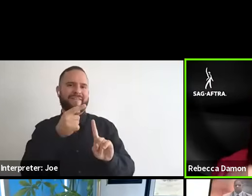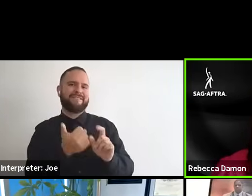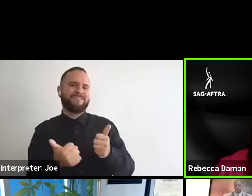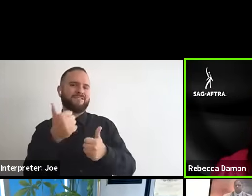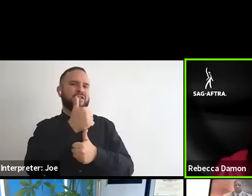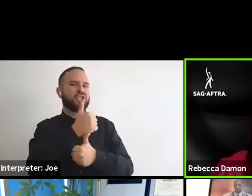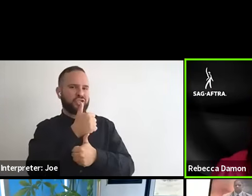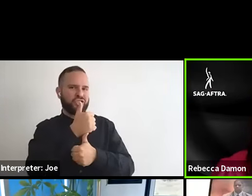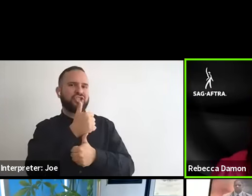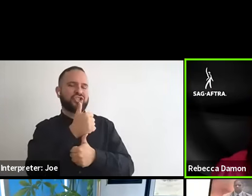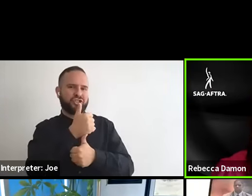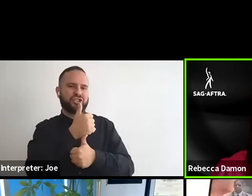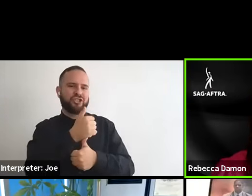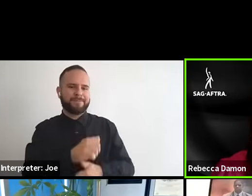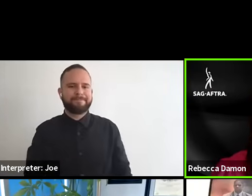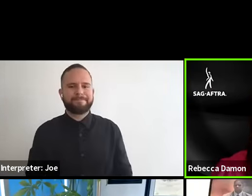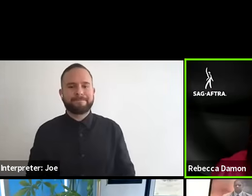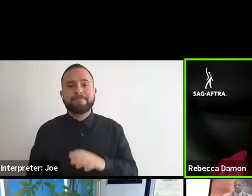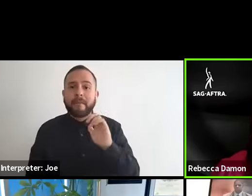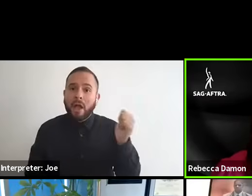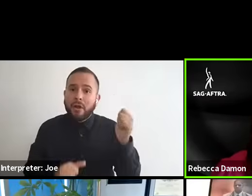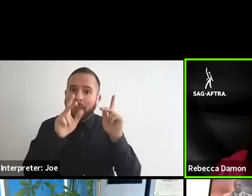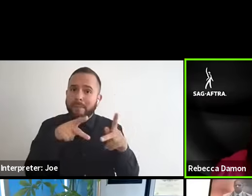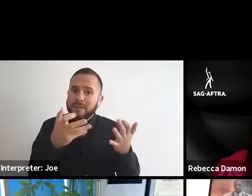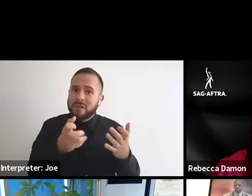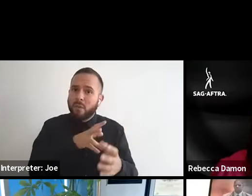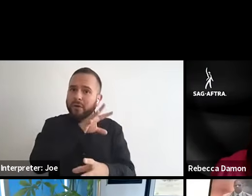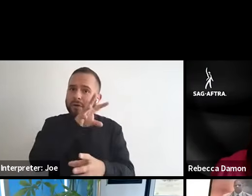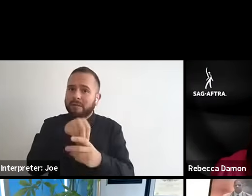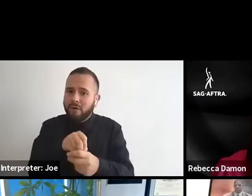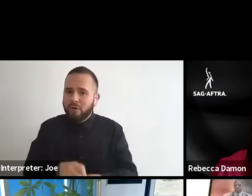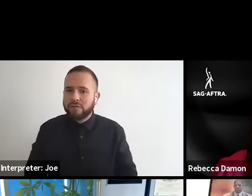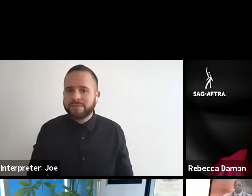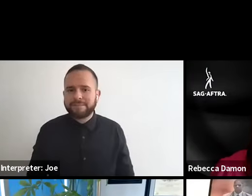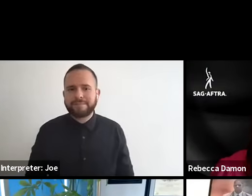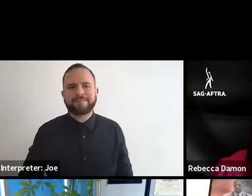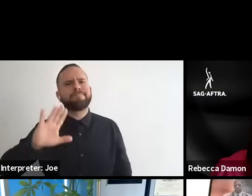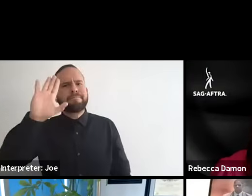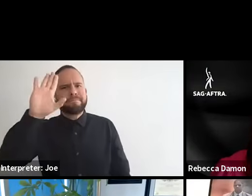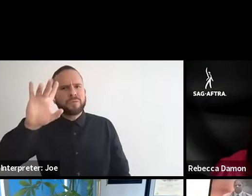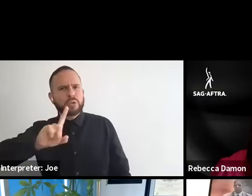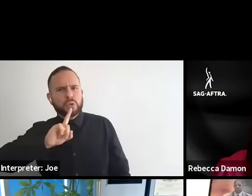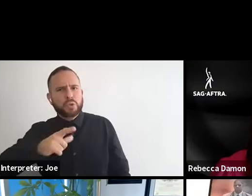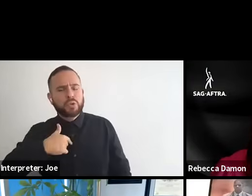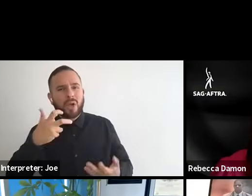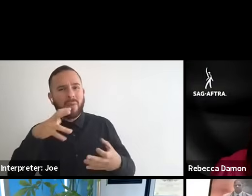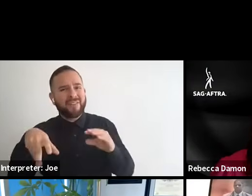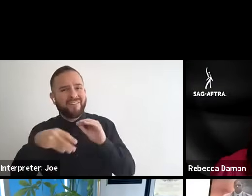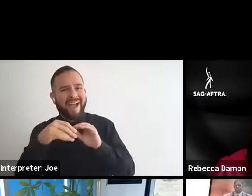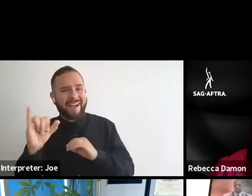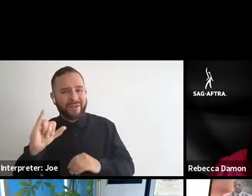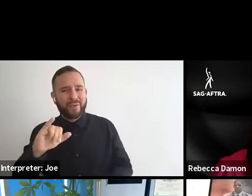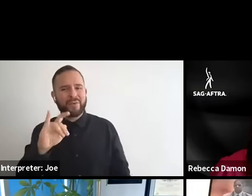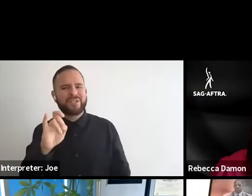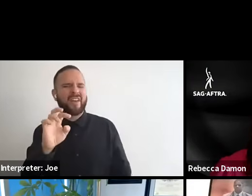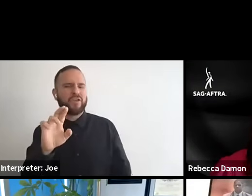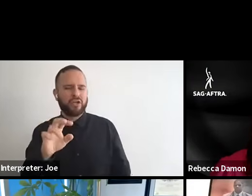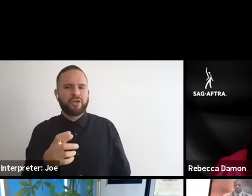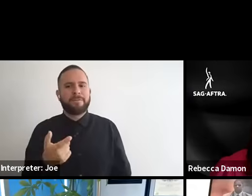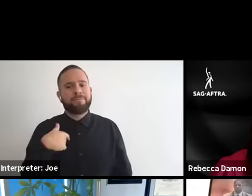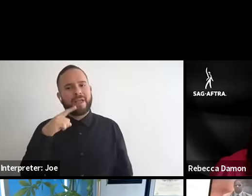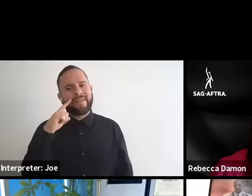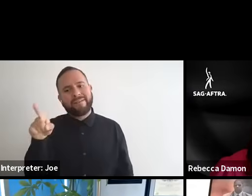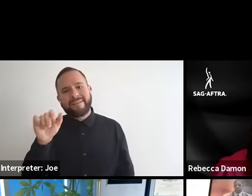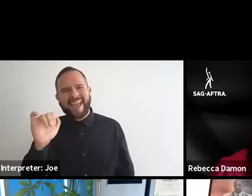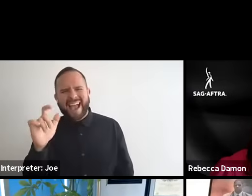Anybody else want to jump in there? That was such a terrific answer. Yeah, I'd love to add to that, because I think that either Angela or Dina said this at